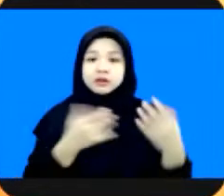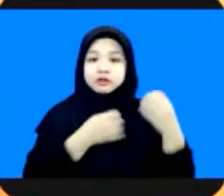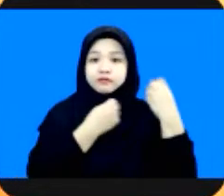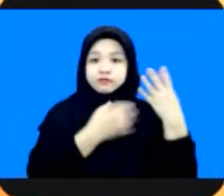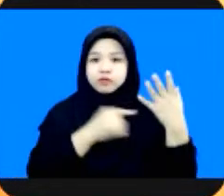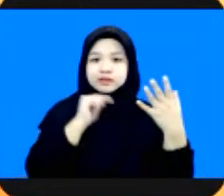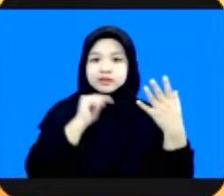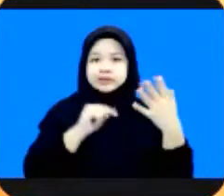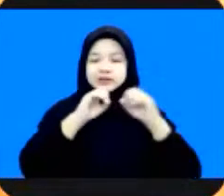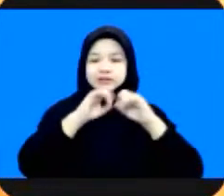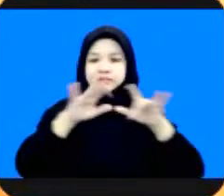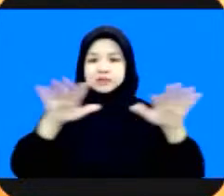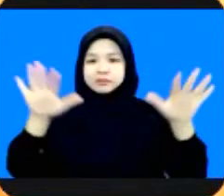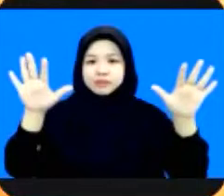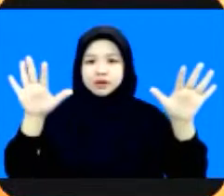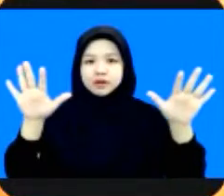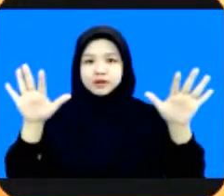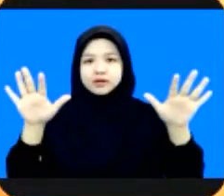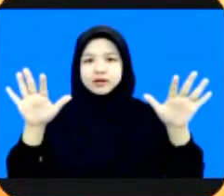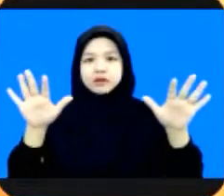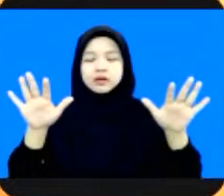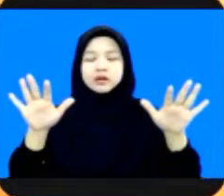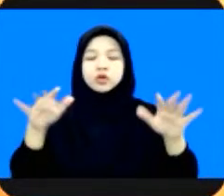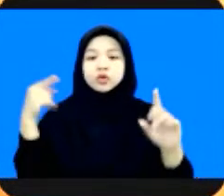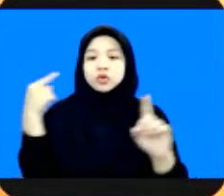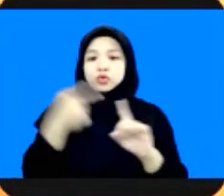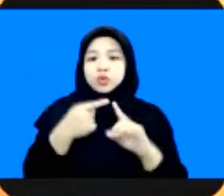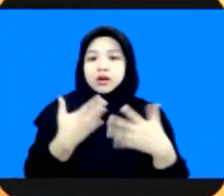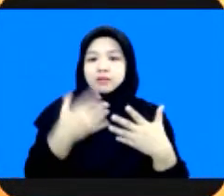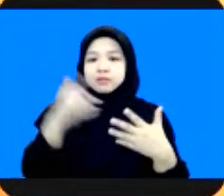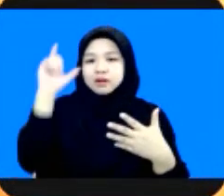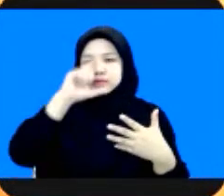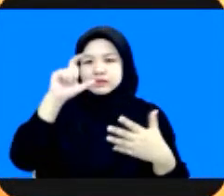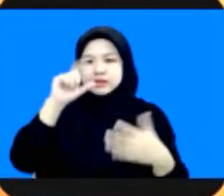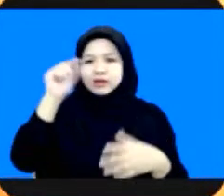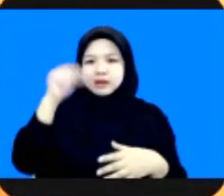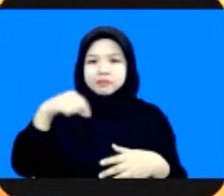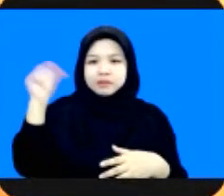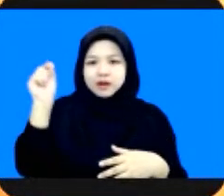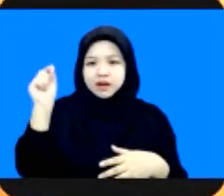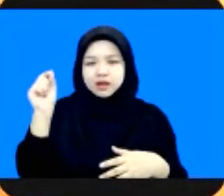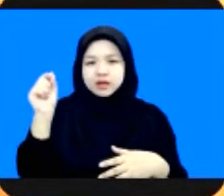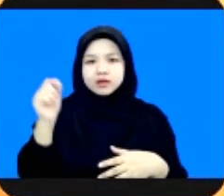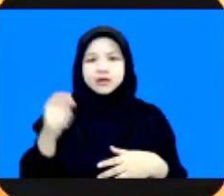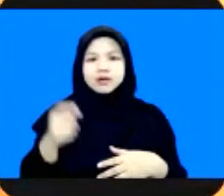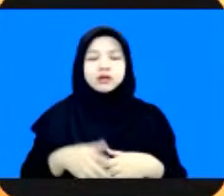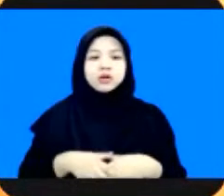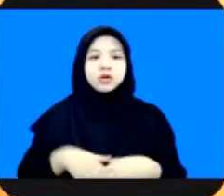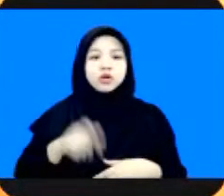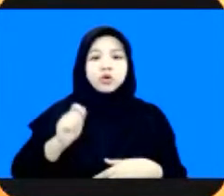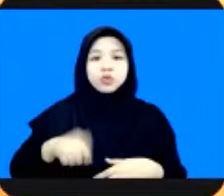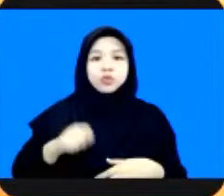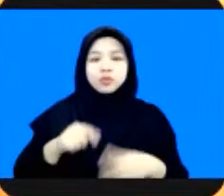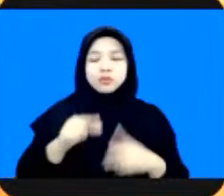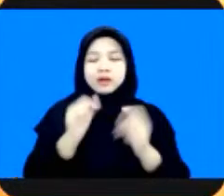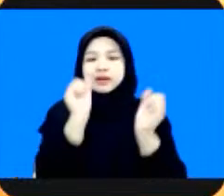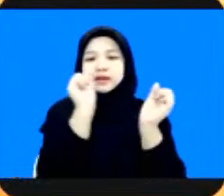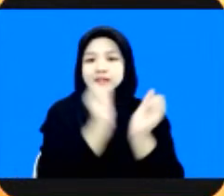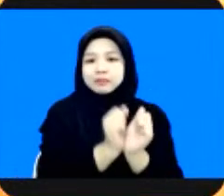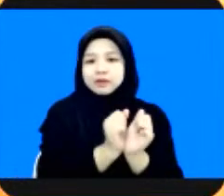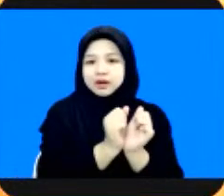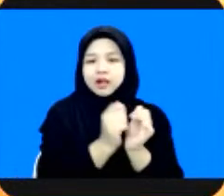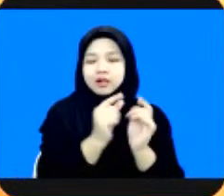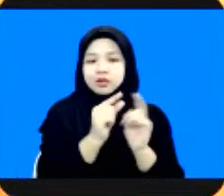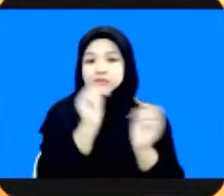truth. So therefore, criminal punishment for false information